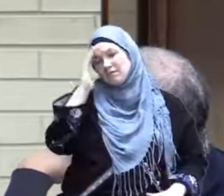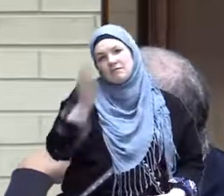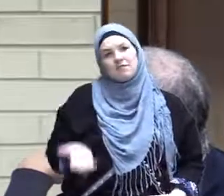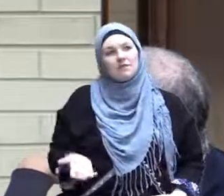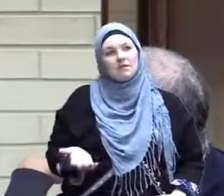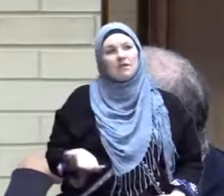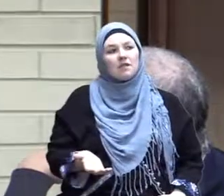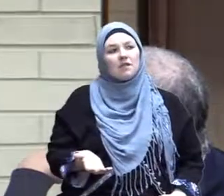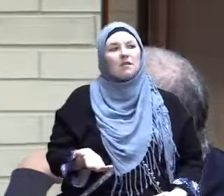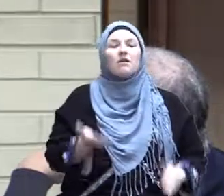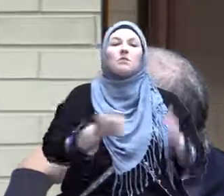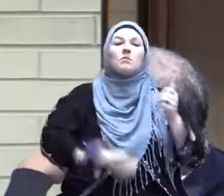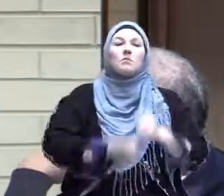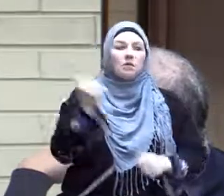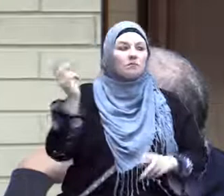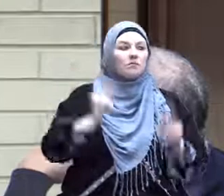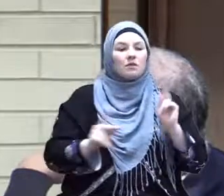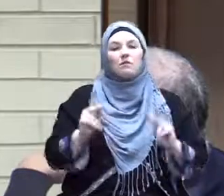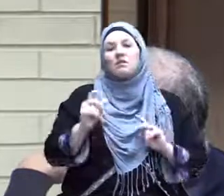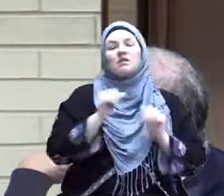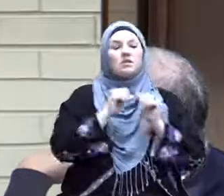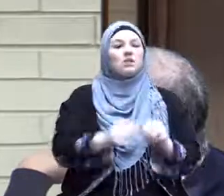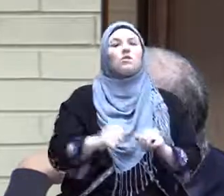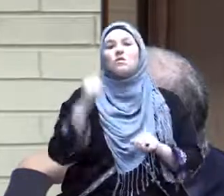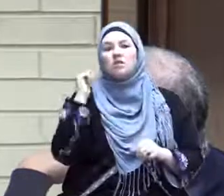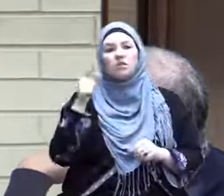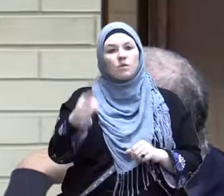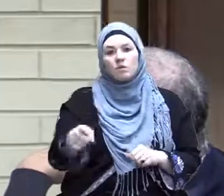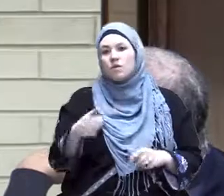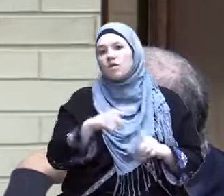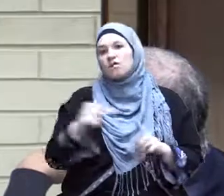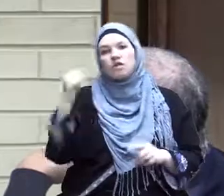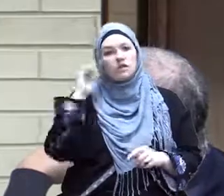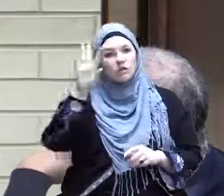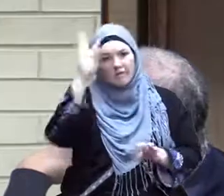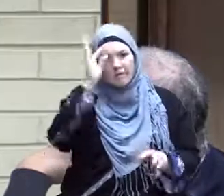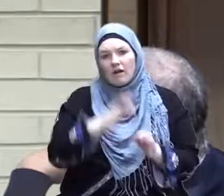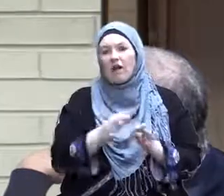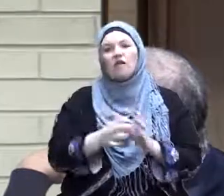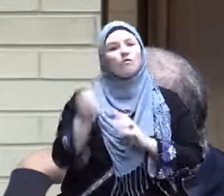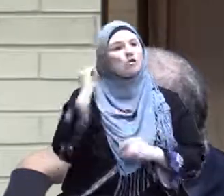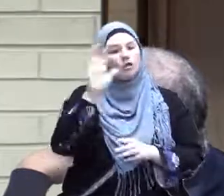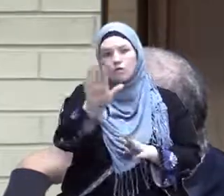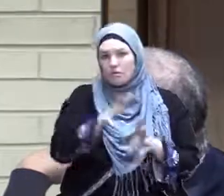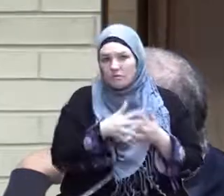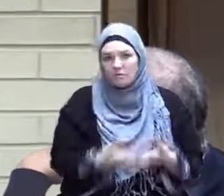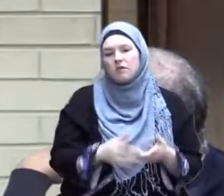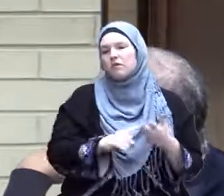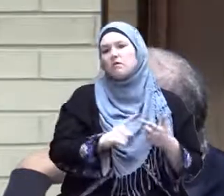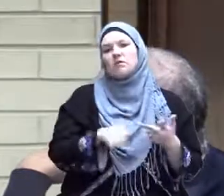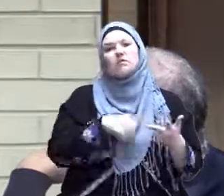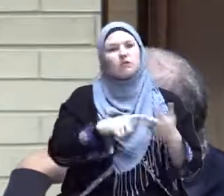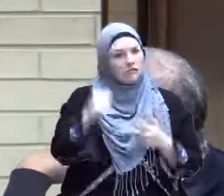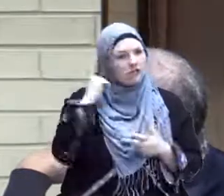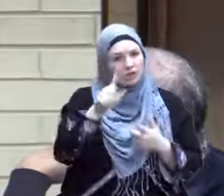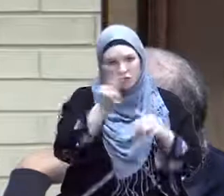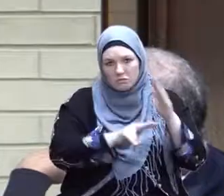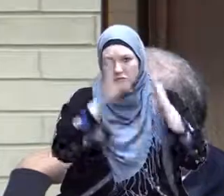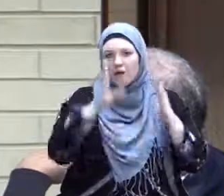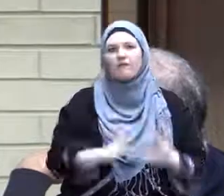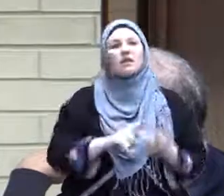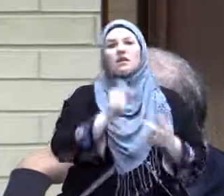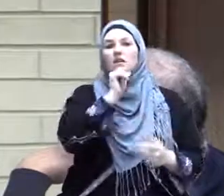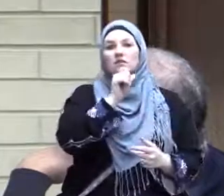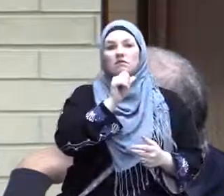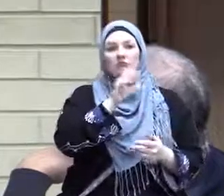of people will continue to reject you, reject your faith, reject your book, reject your prophet, and mock